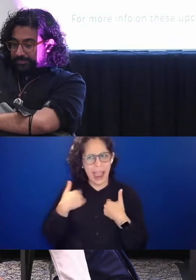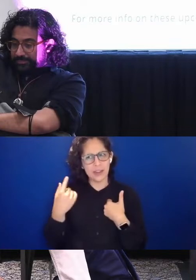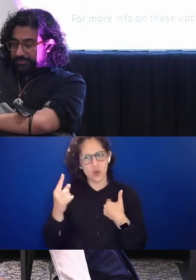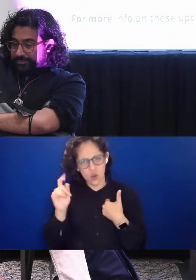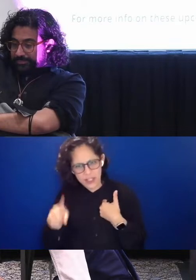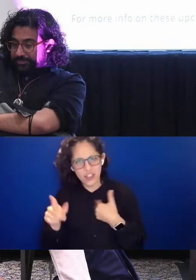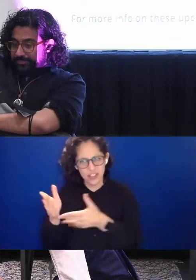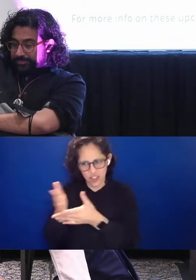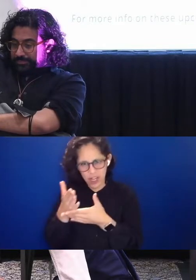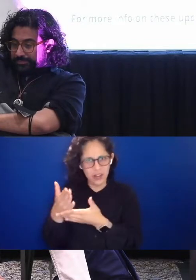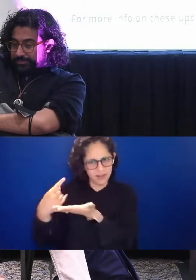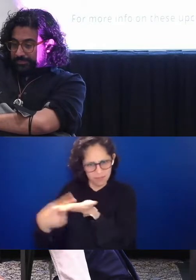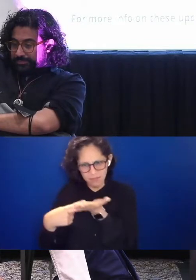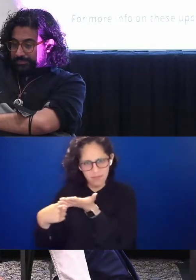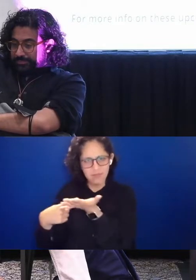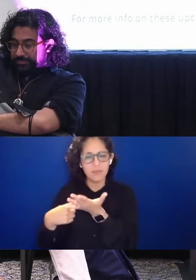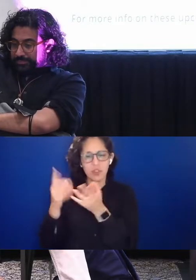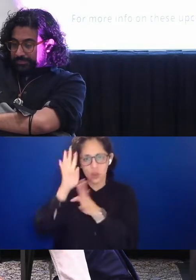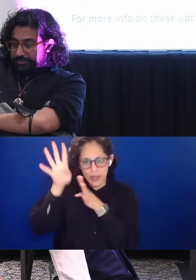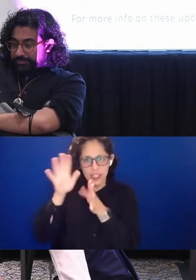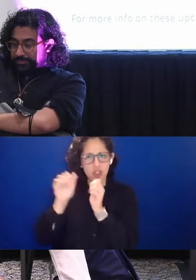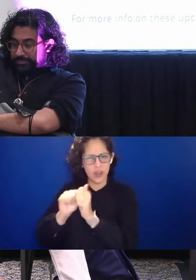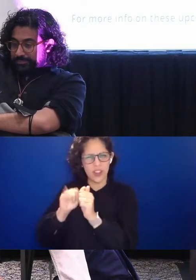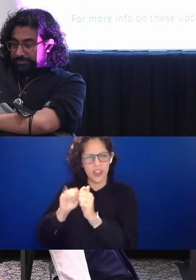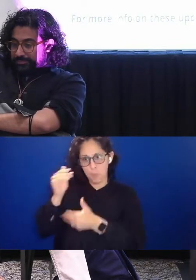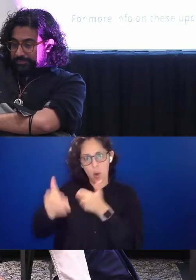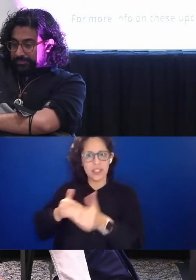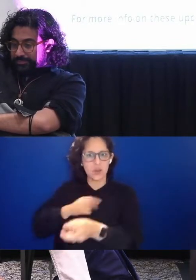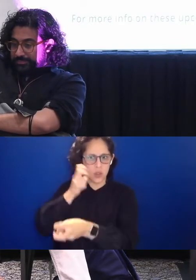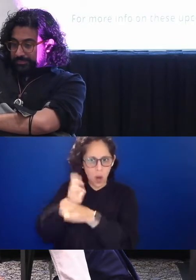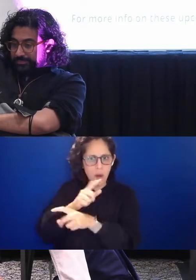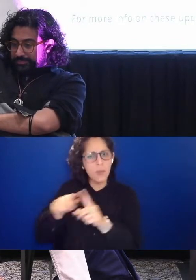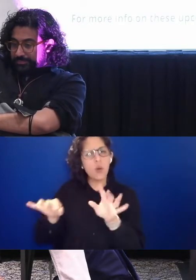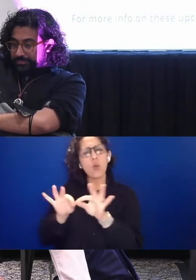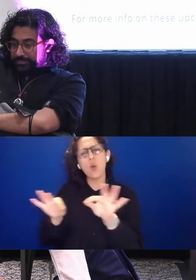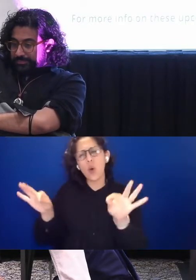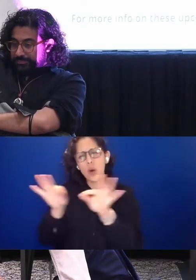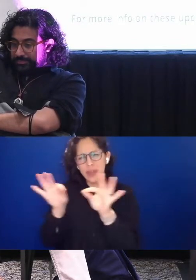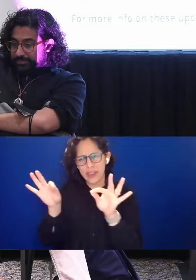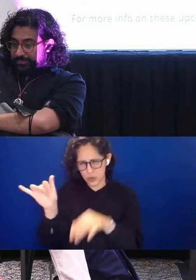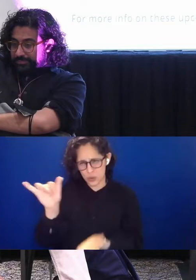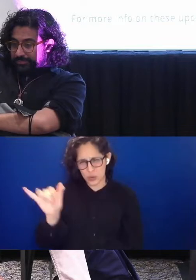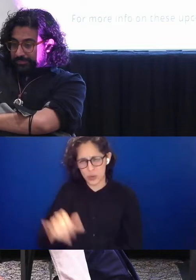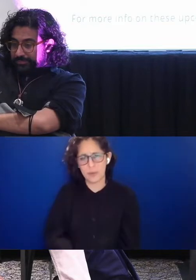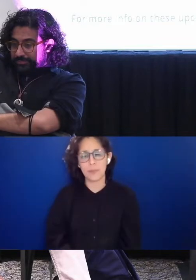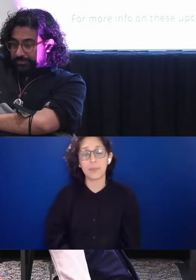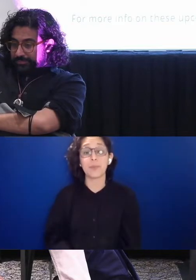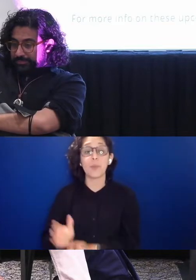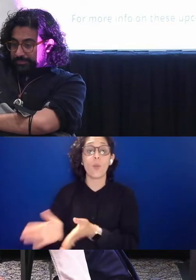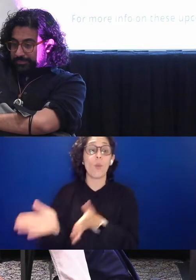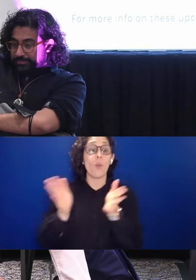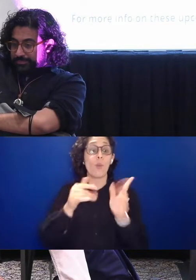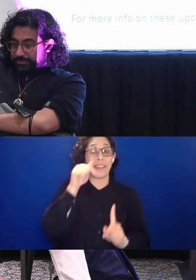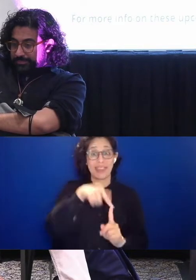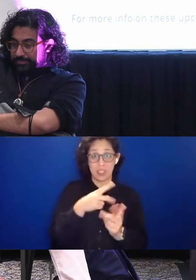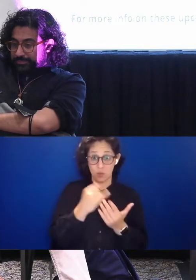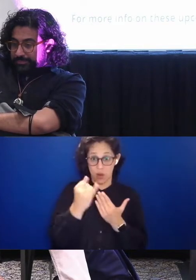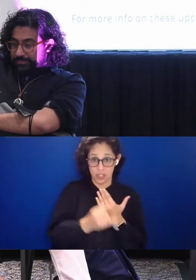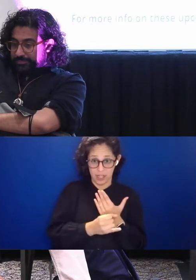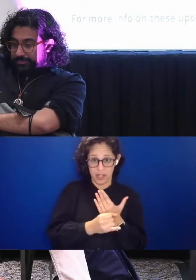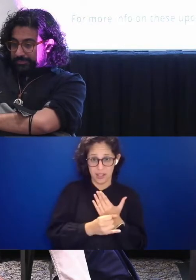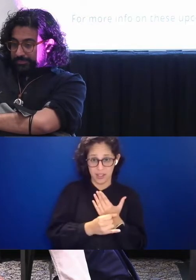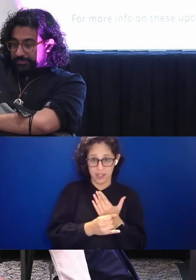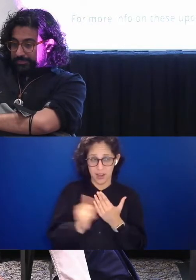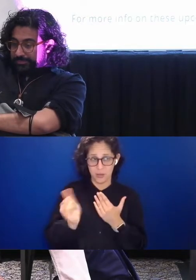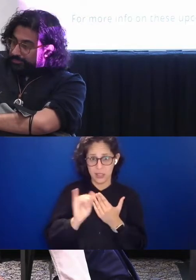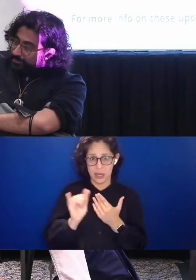together, and that was hard, but really worth it. And then this project, I was like, what happens if I